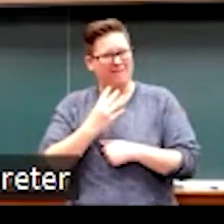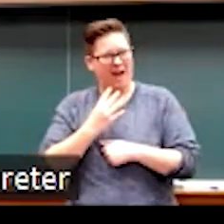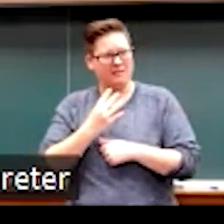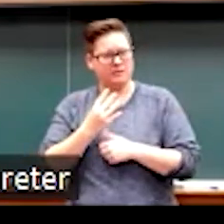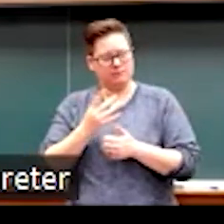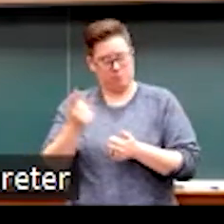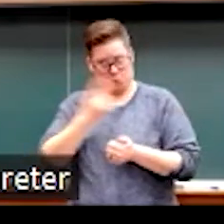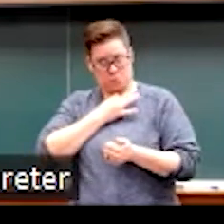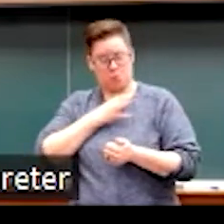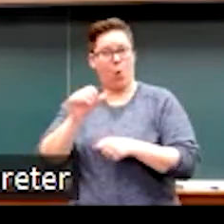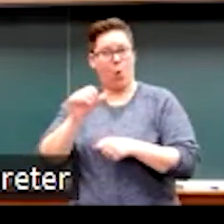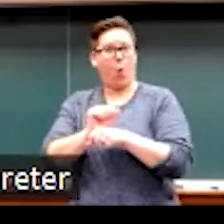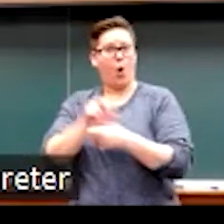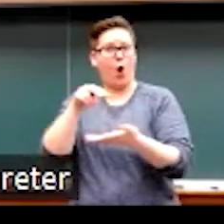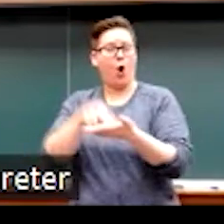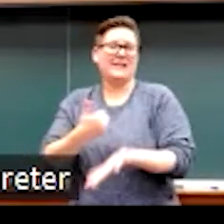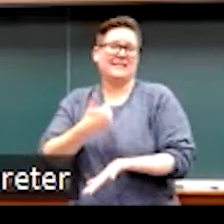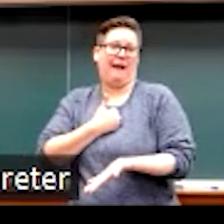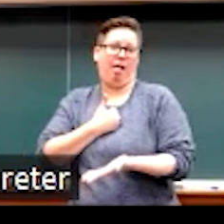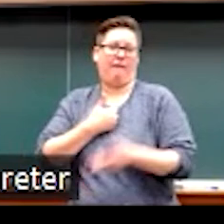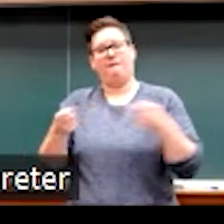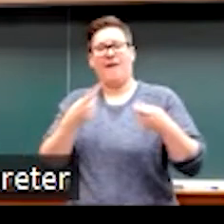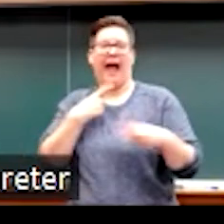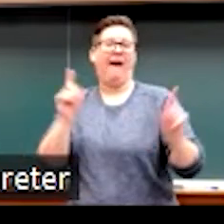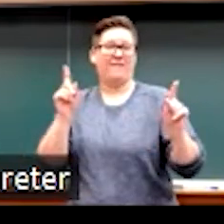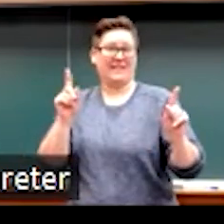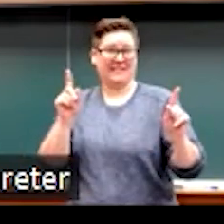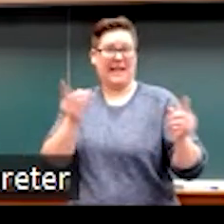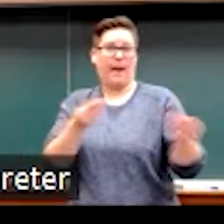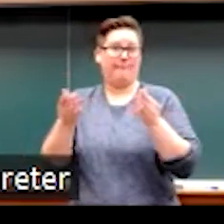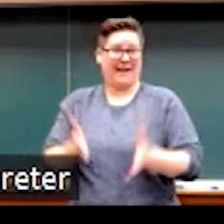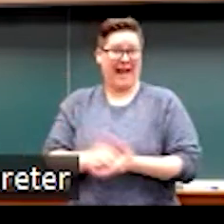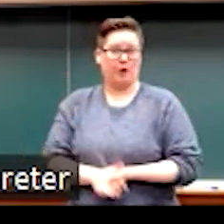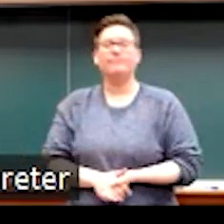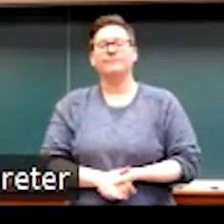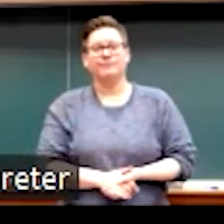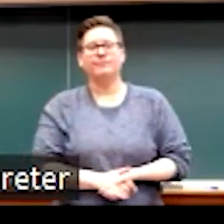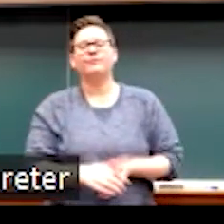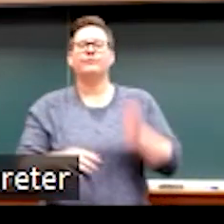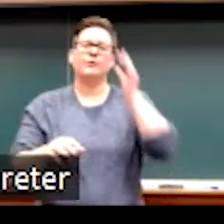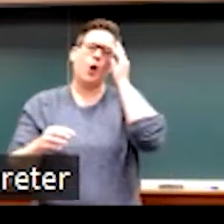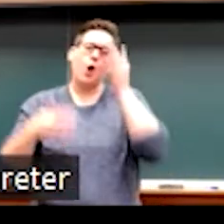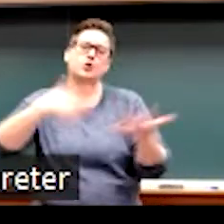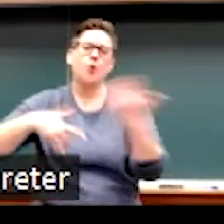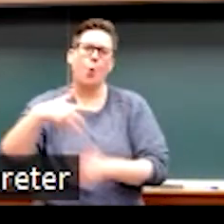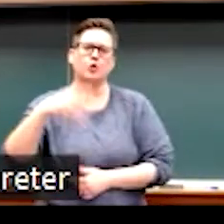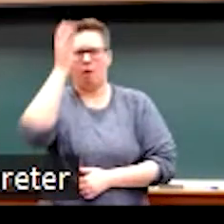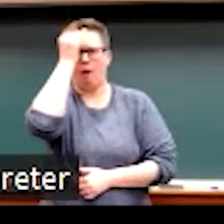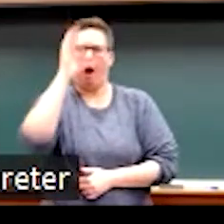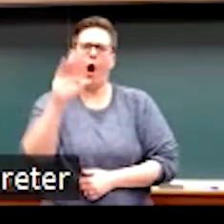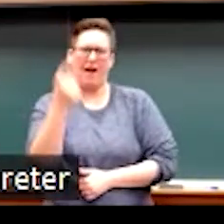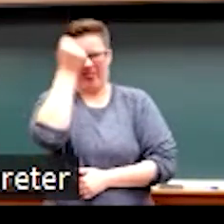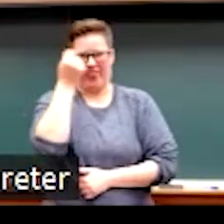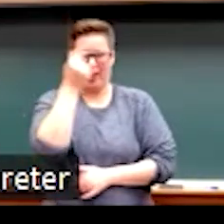if any of your work has looked at self-efficacy as a mediator. Yes, absolutely. Social cognitive theory, incredibly relevant to